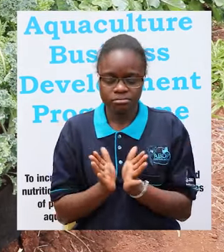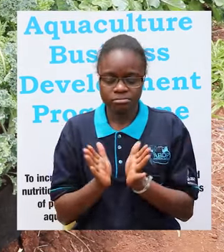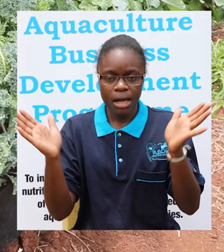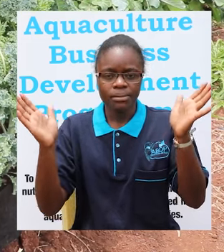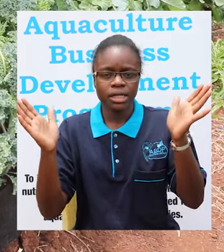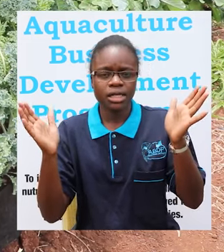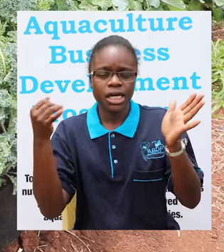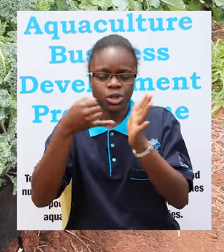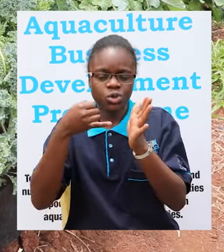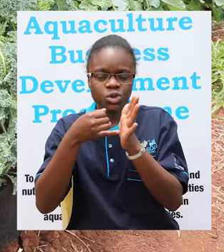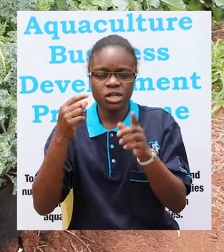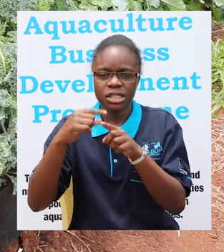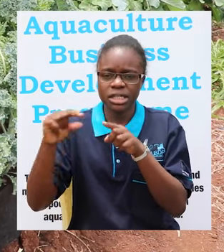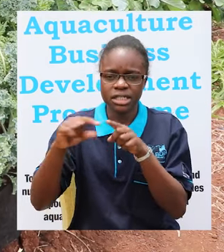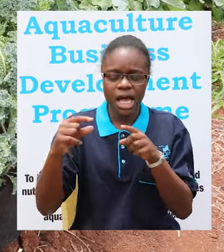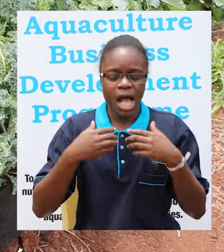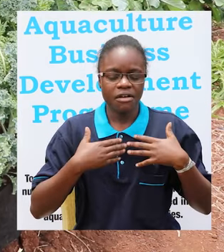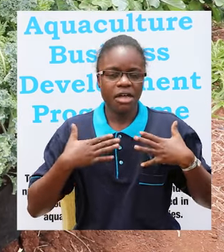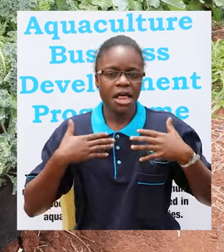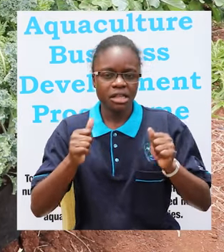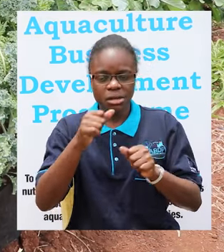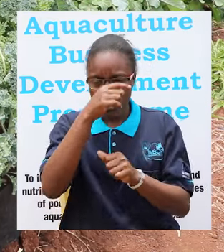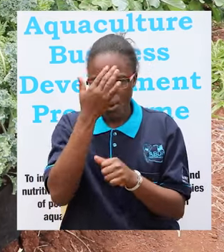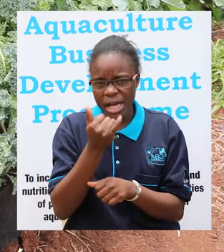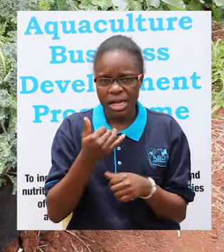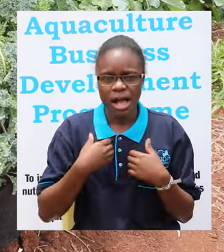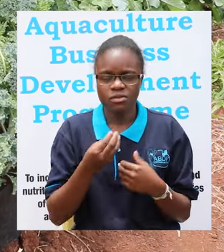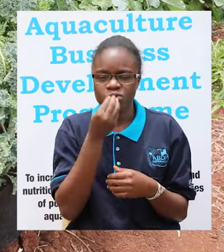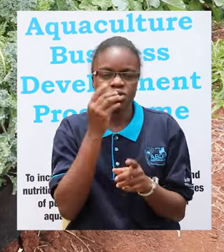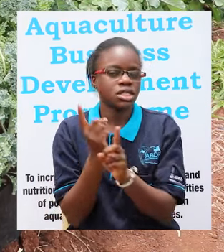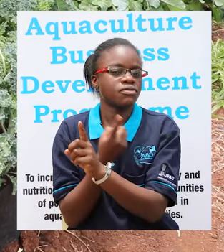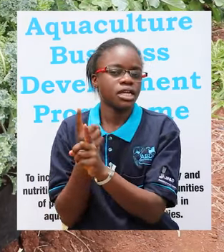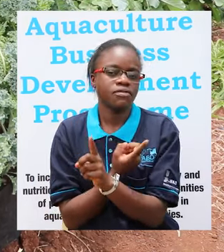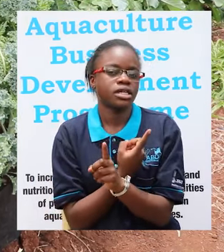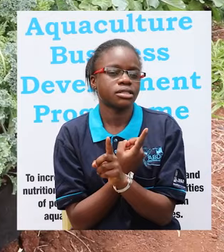key, so that you're also able to have diversity in diets.